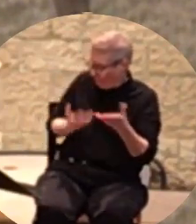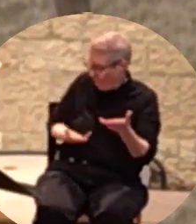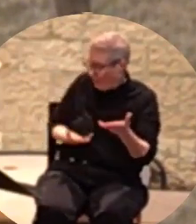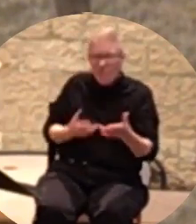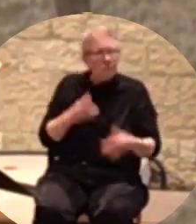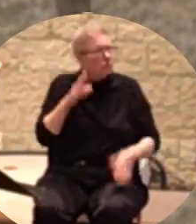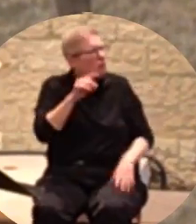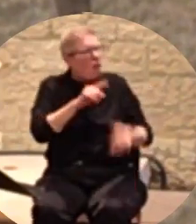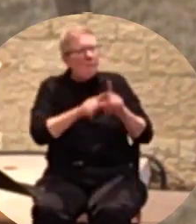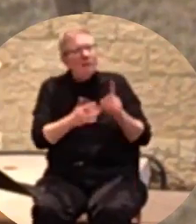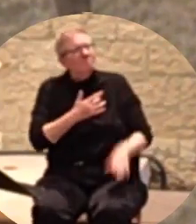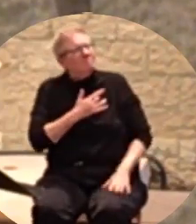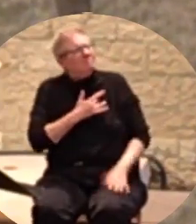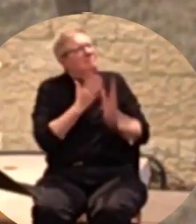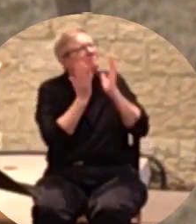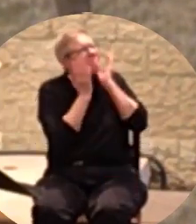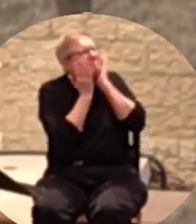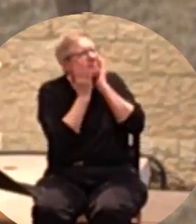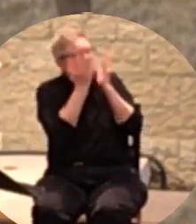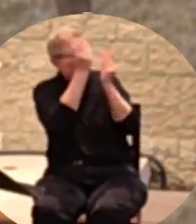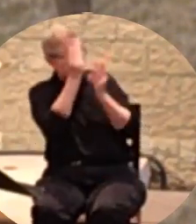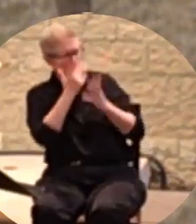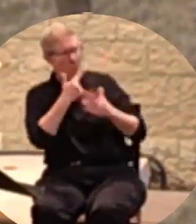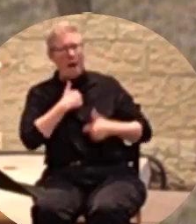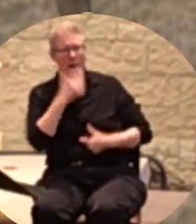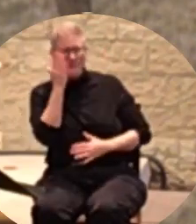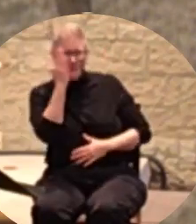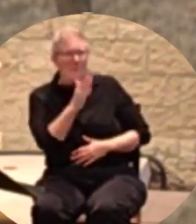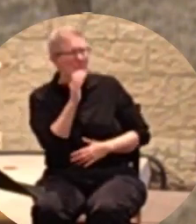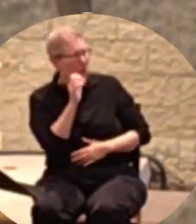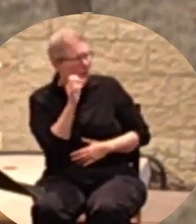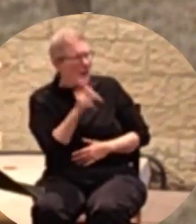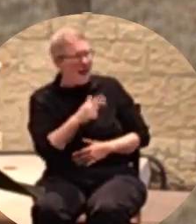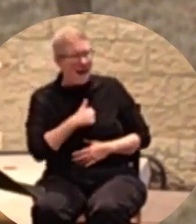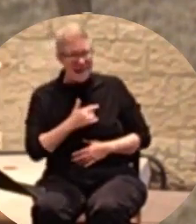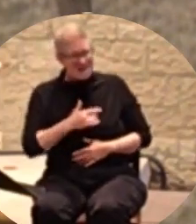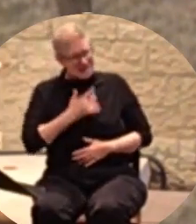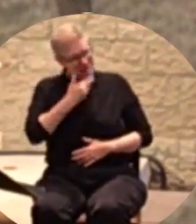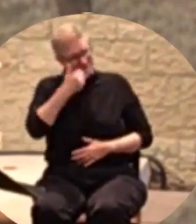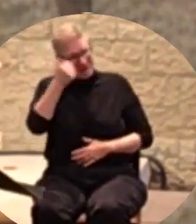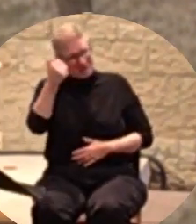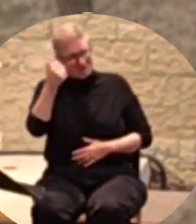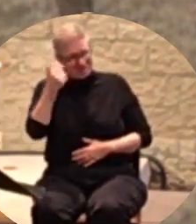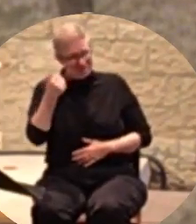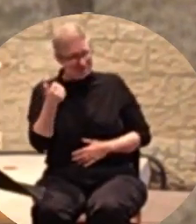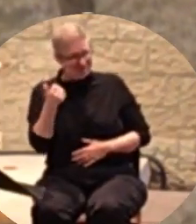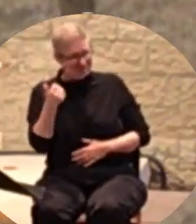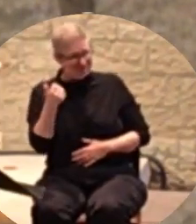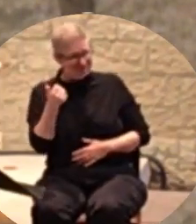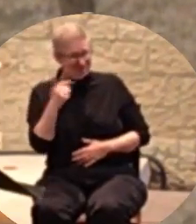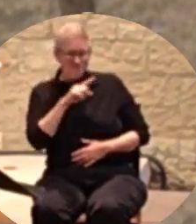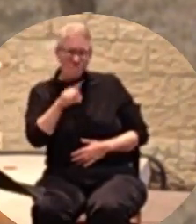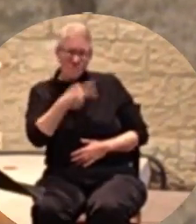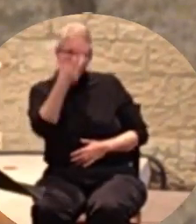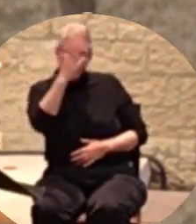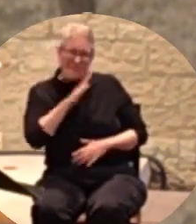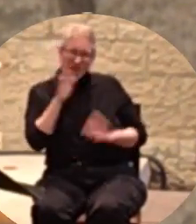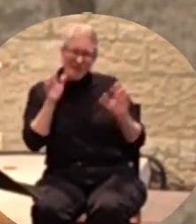face and told me I was going to be okay, I felt really better. Only God can do